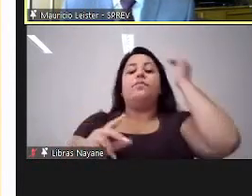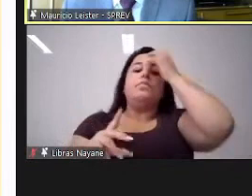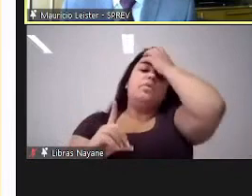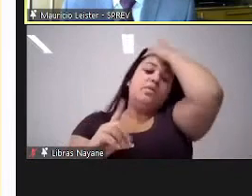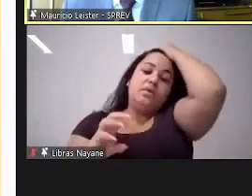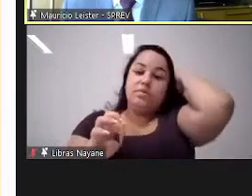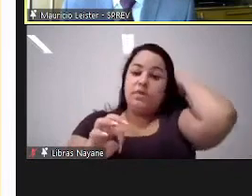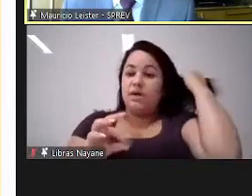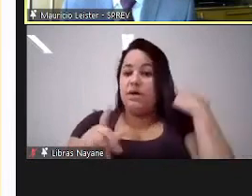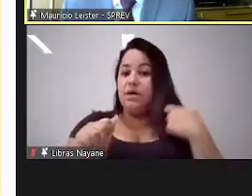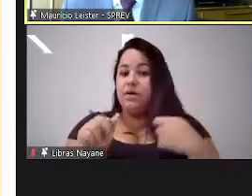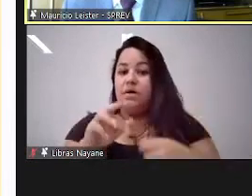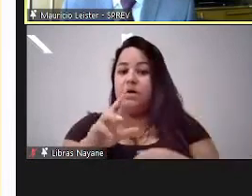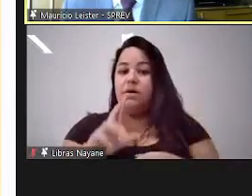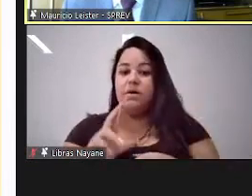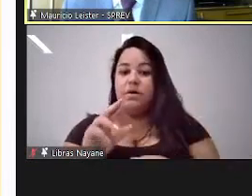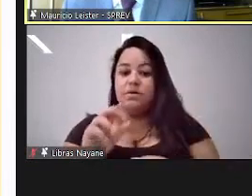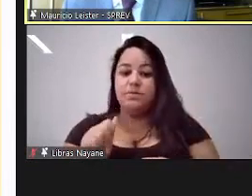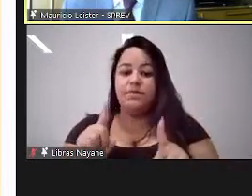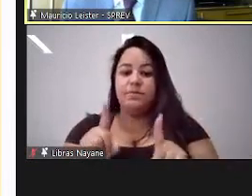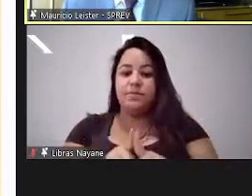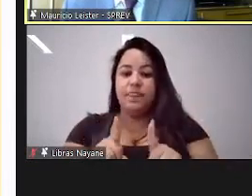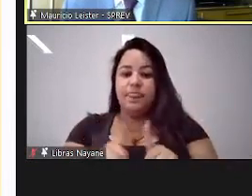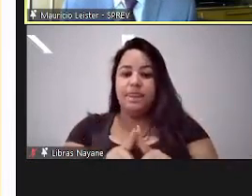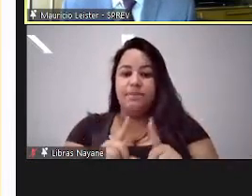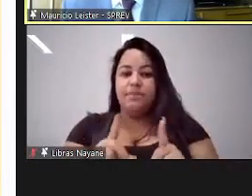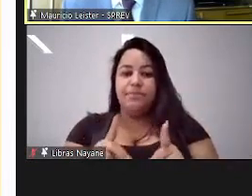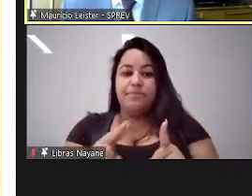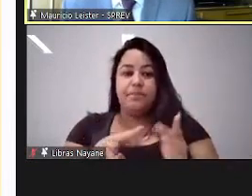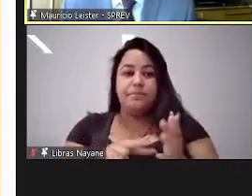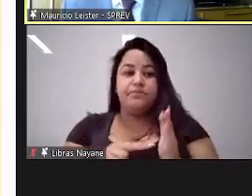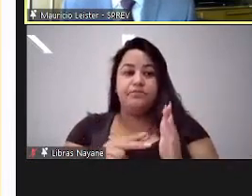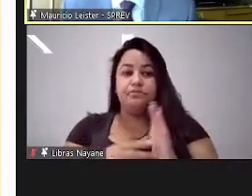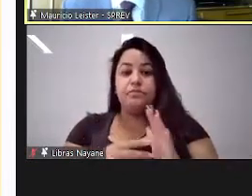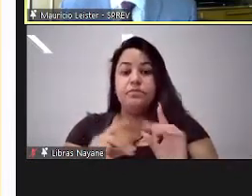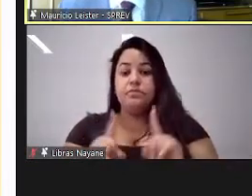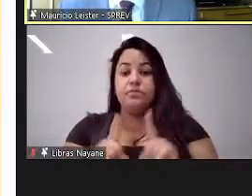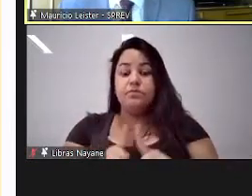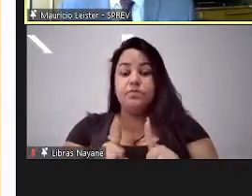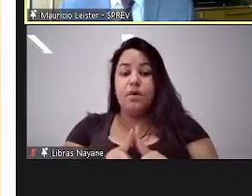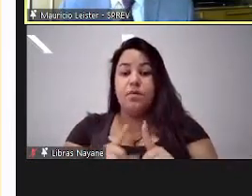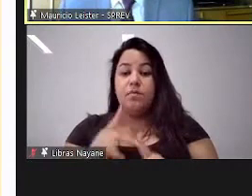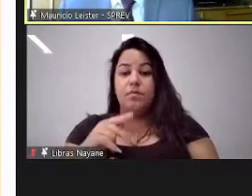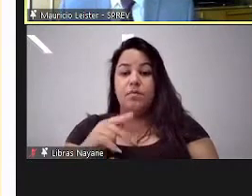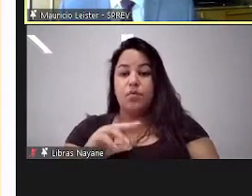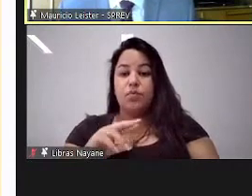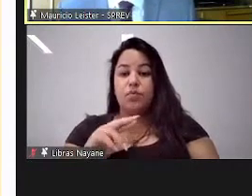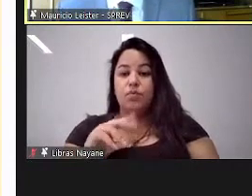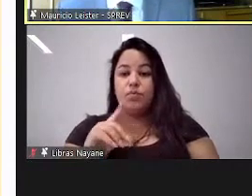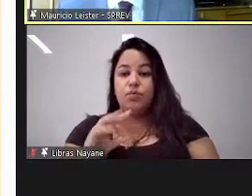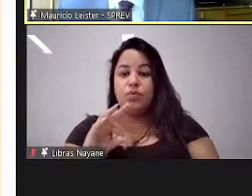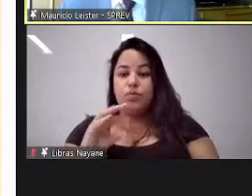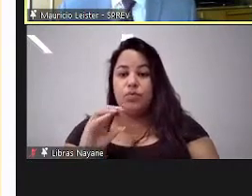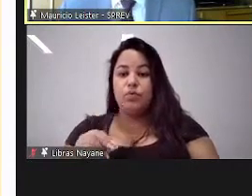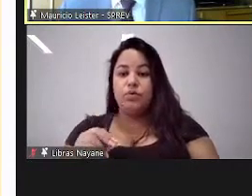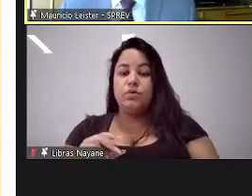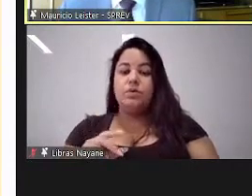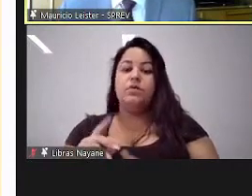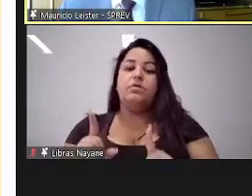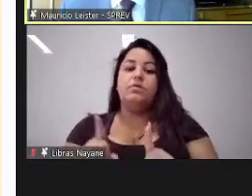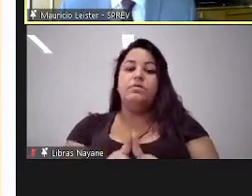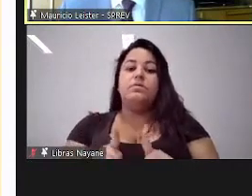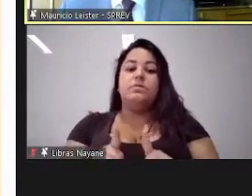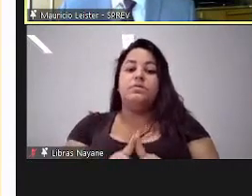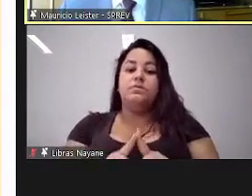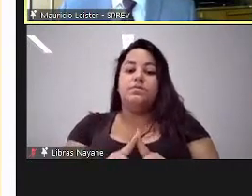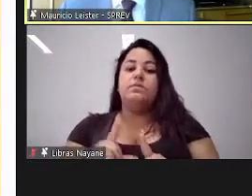be used for those people that don't declare their income tax, and a product that